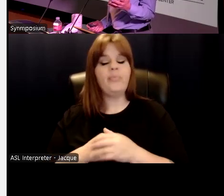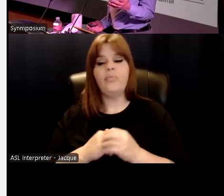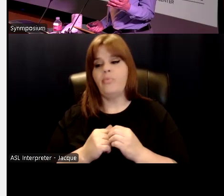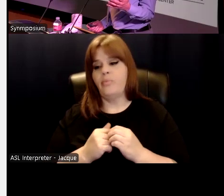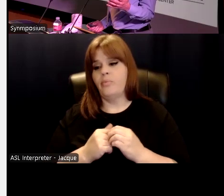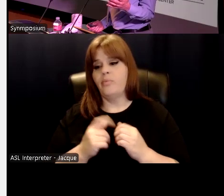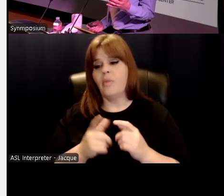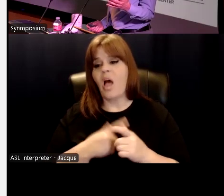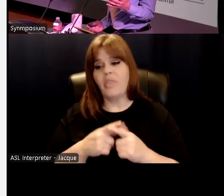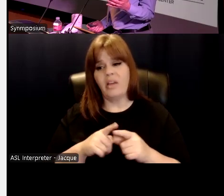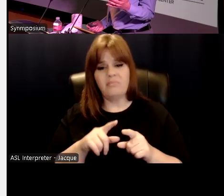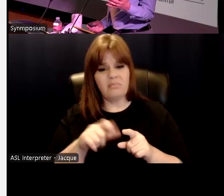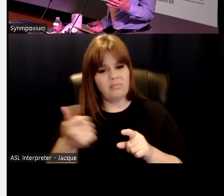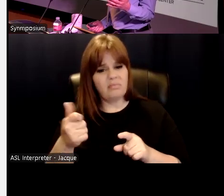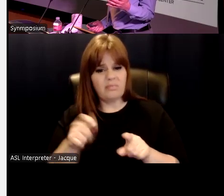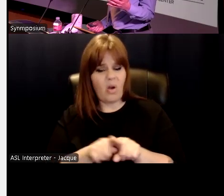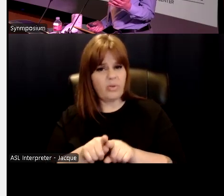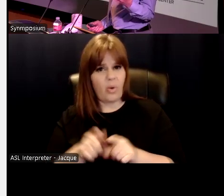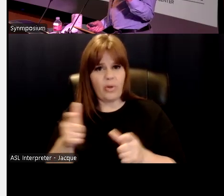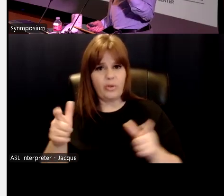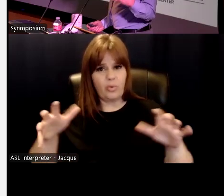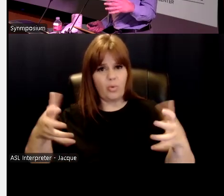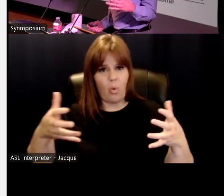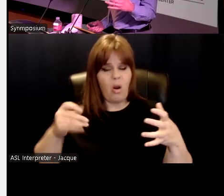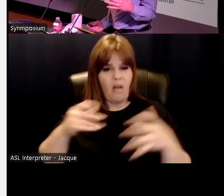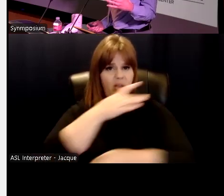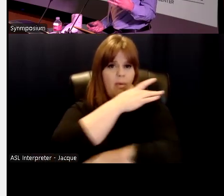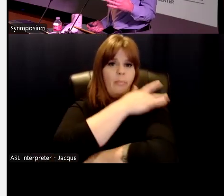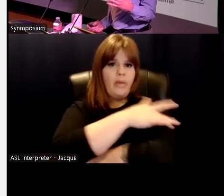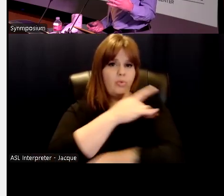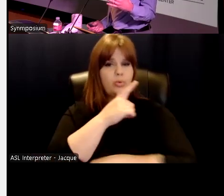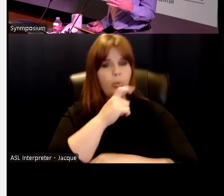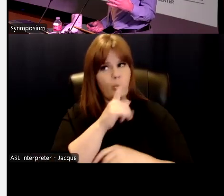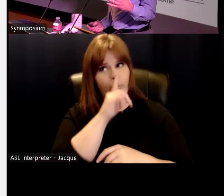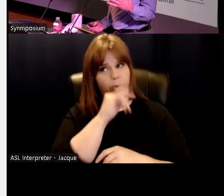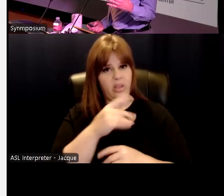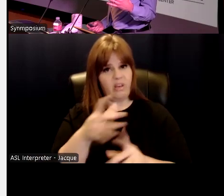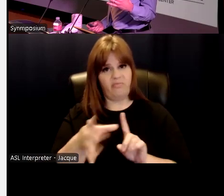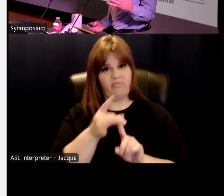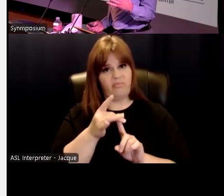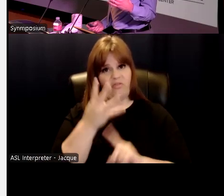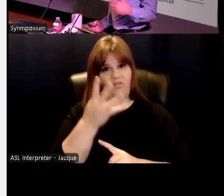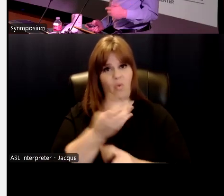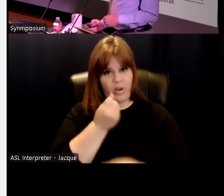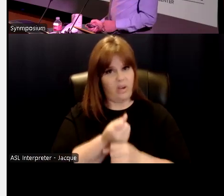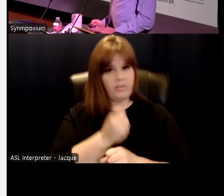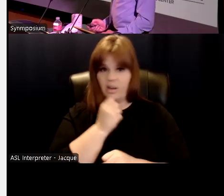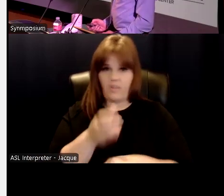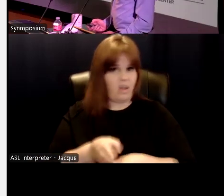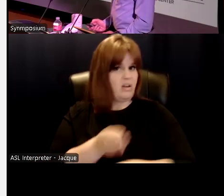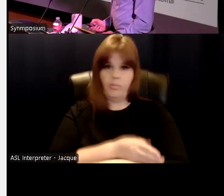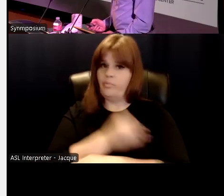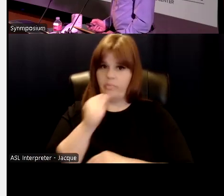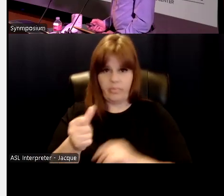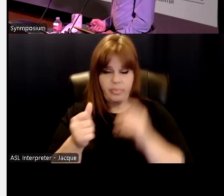the other hand, there is a fairly large core of patients who really have had this for 4 years and have not gotten better. So, but